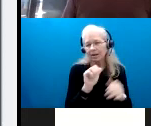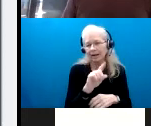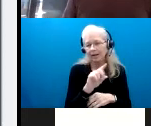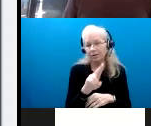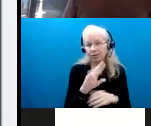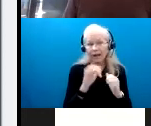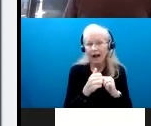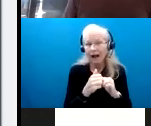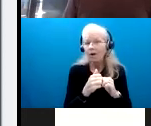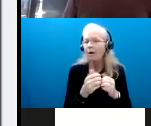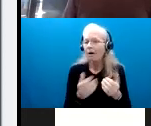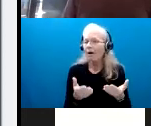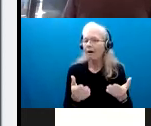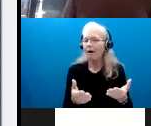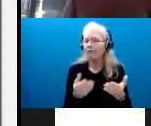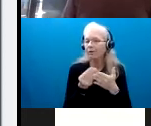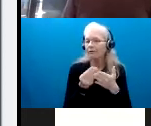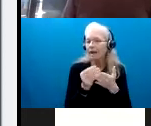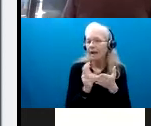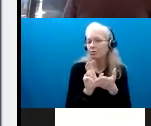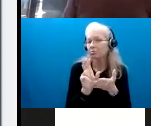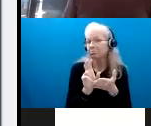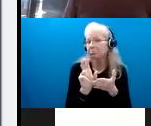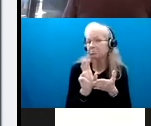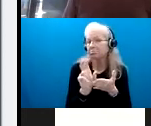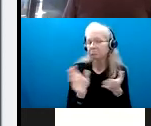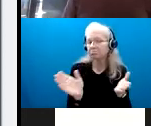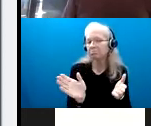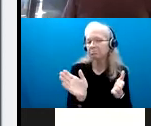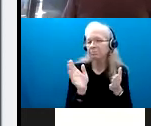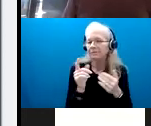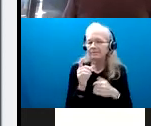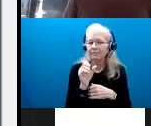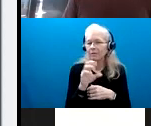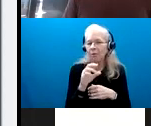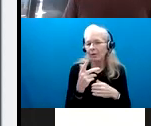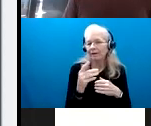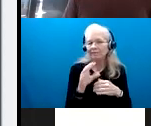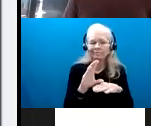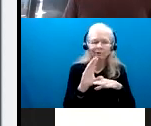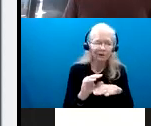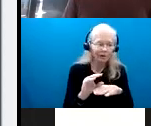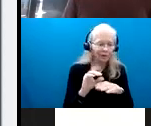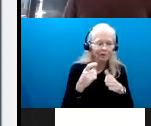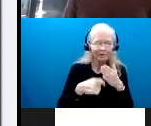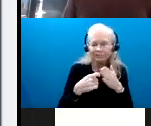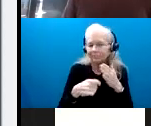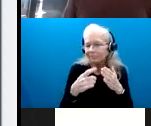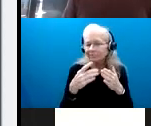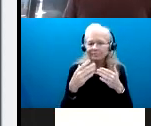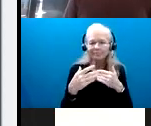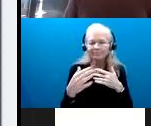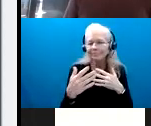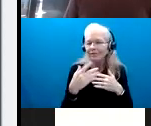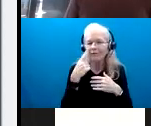fee waivers for the first 10 projects or the first 2 years, something along that lines. What do you think?